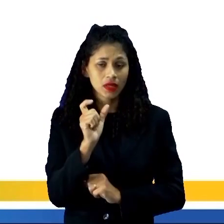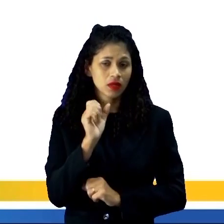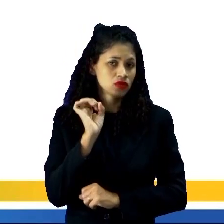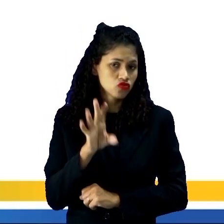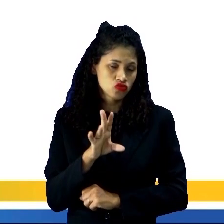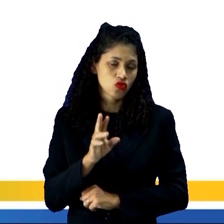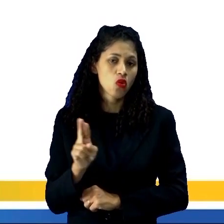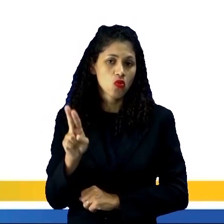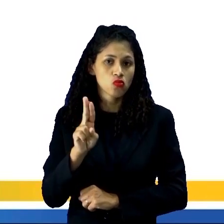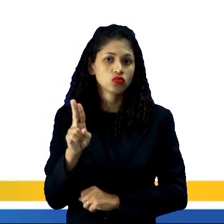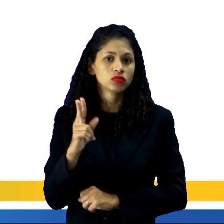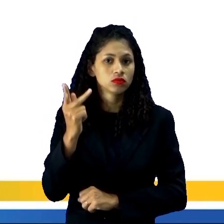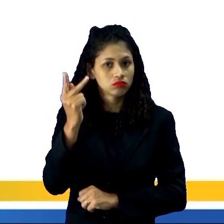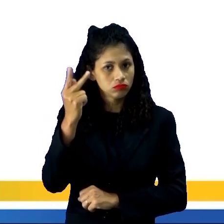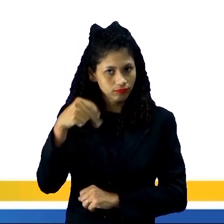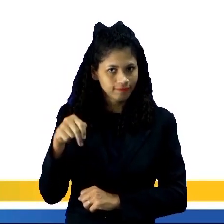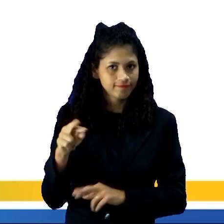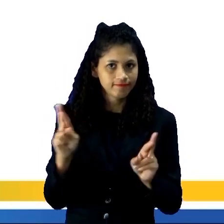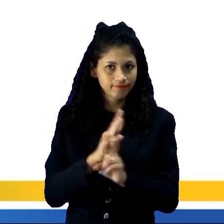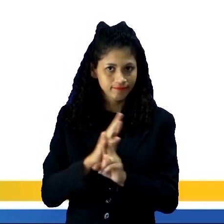pronomes relativos, ok?